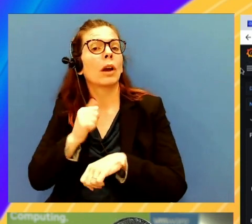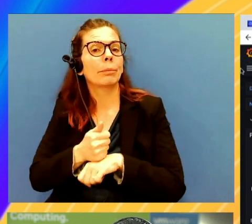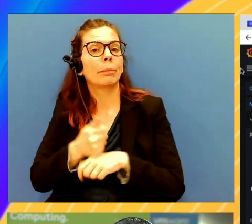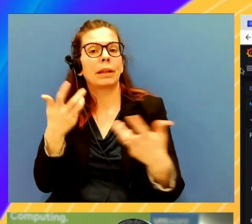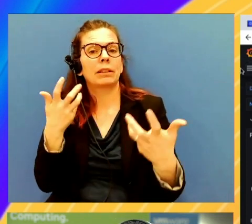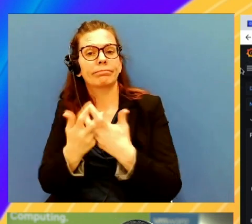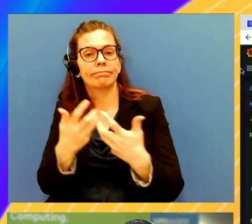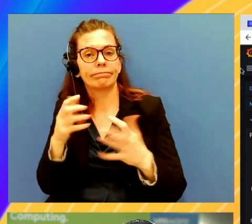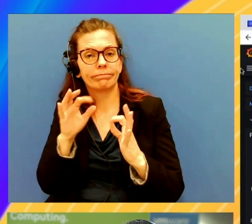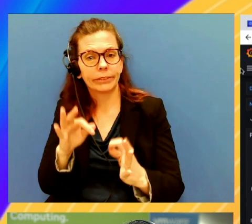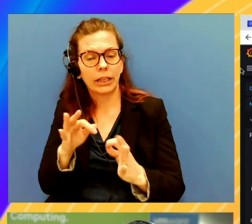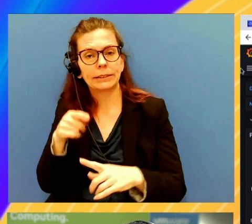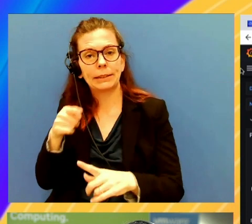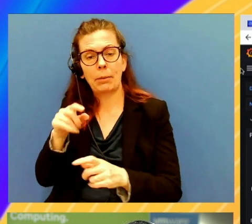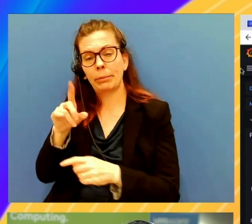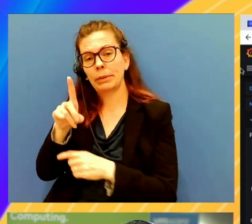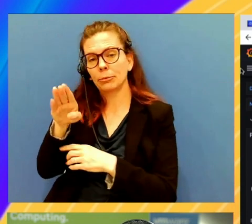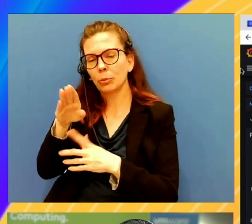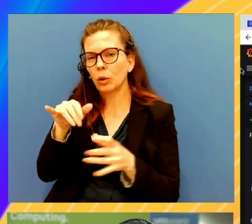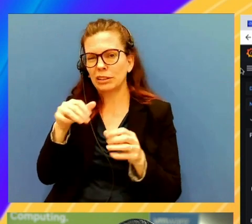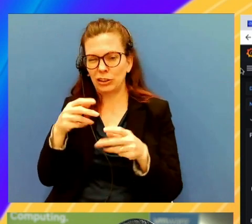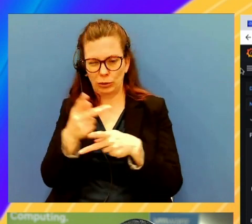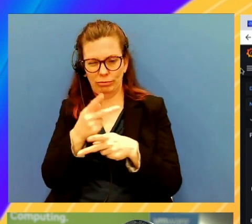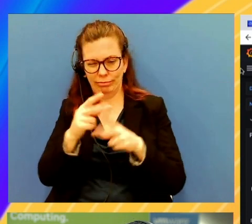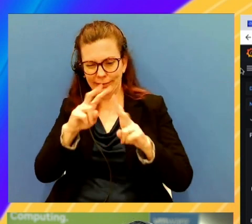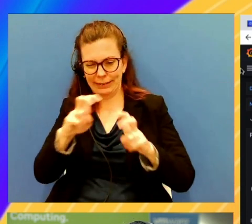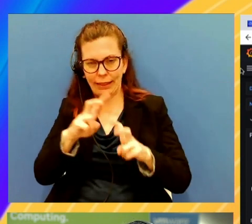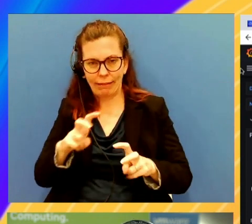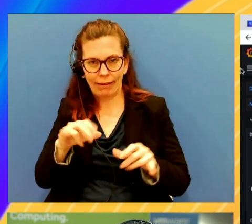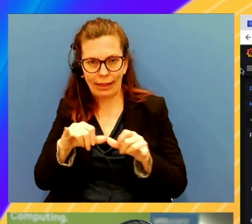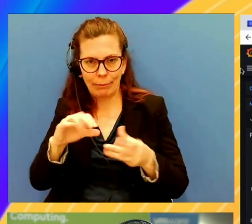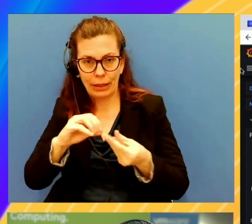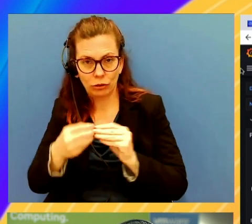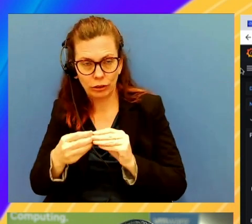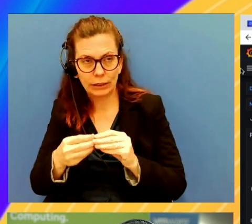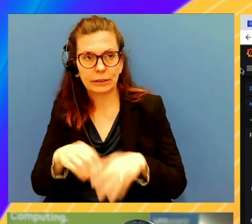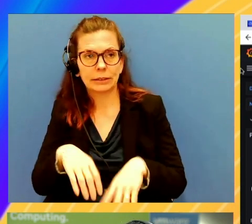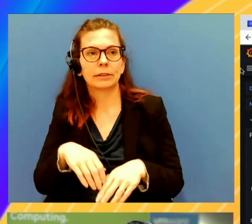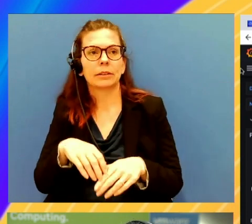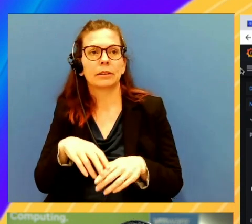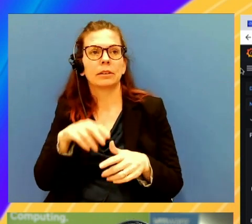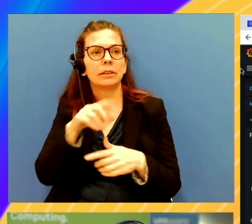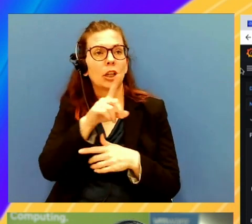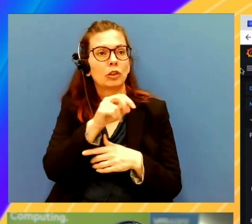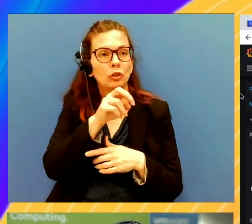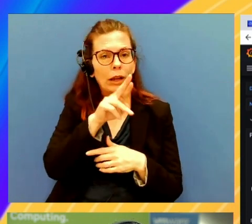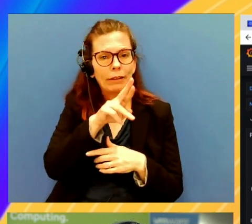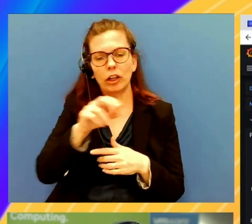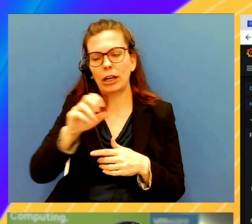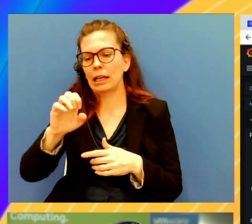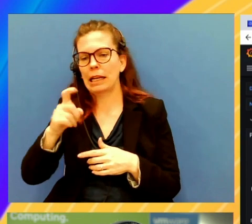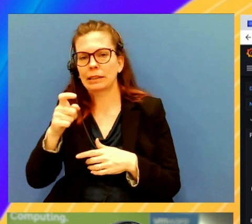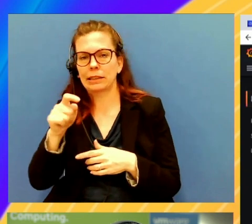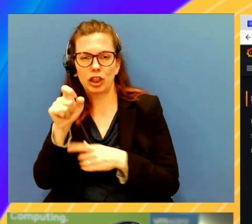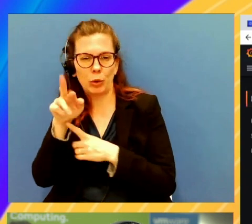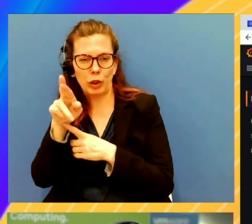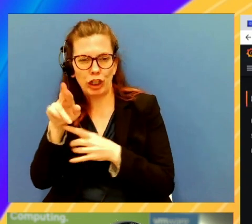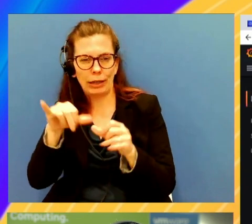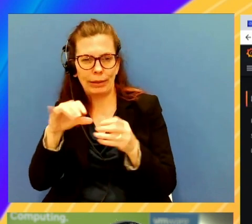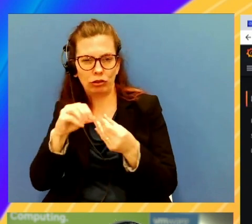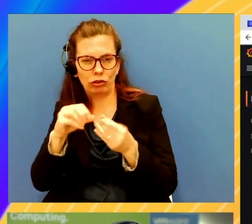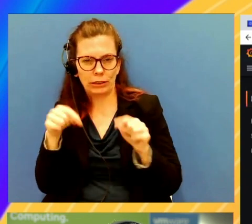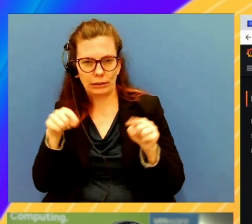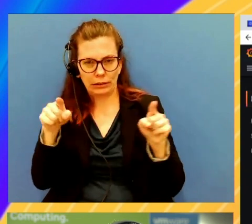to synthesize the metrics that we've collected, namely the executor and the driver's metrics. As you can see here, I have